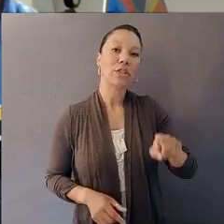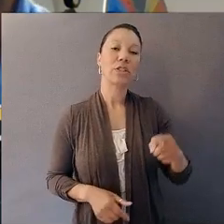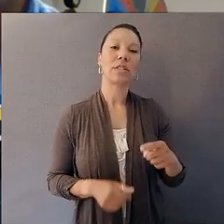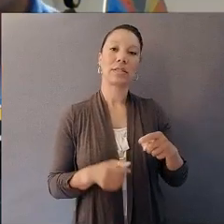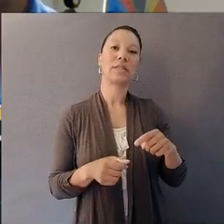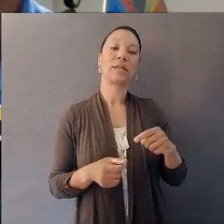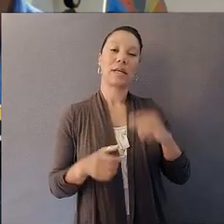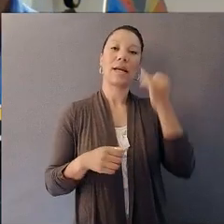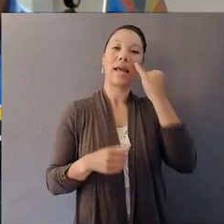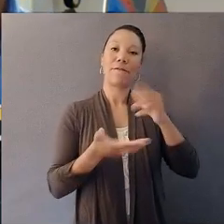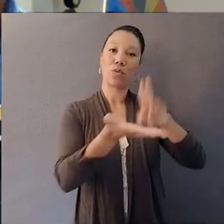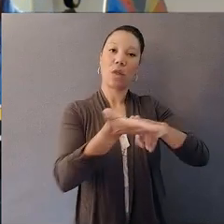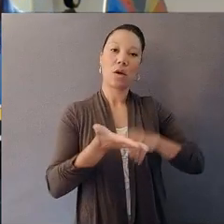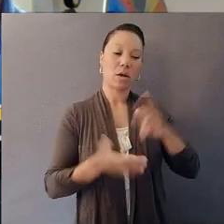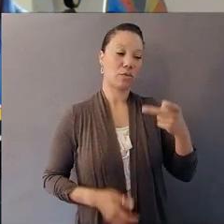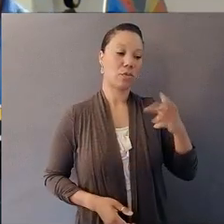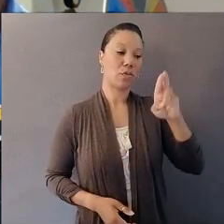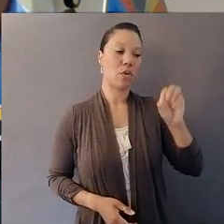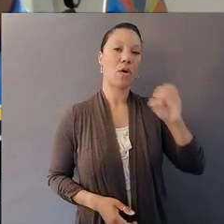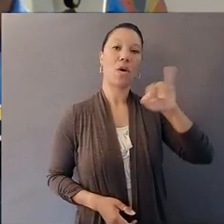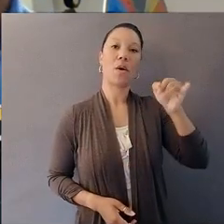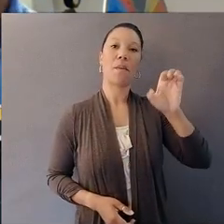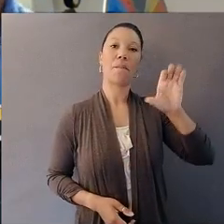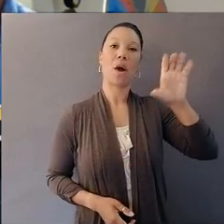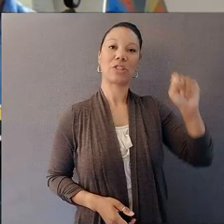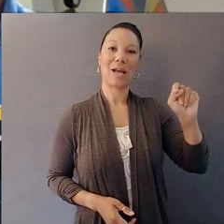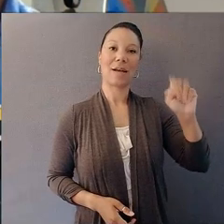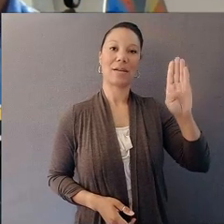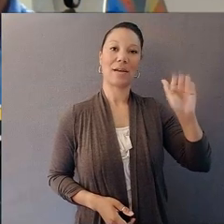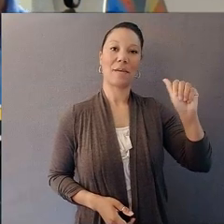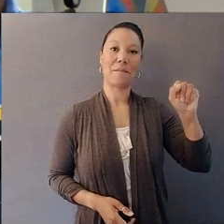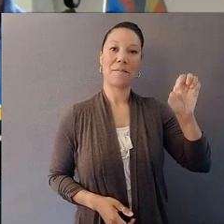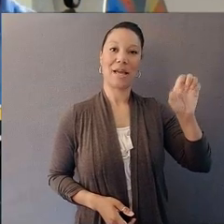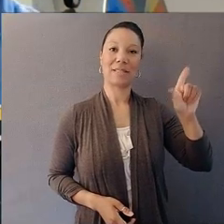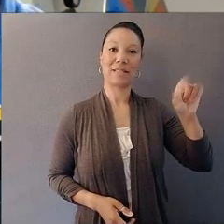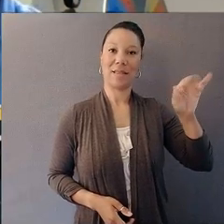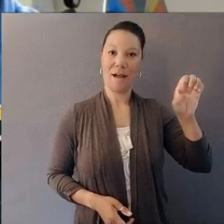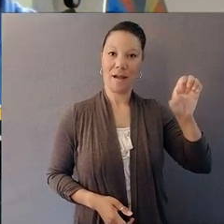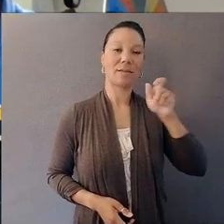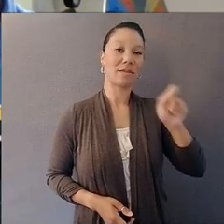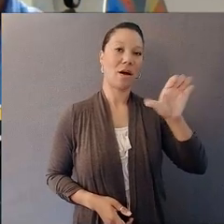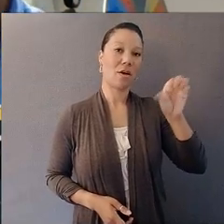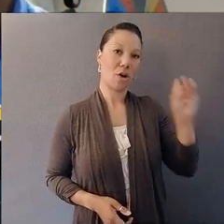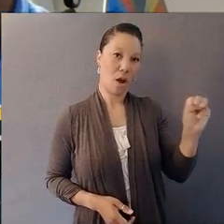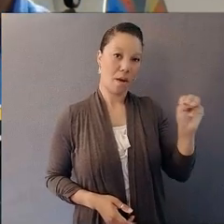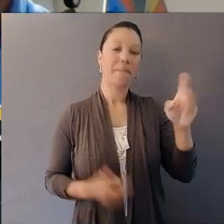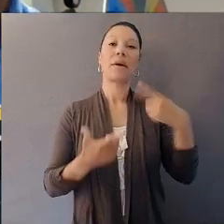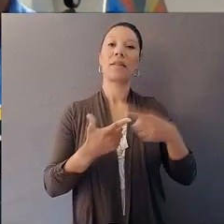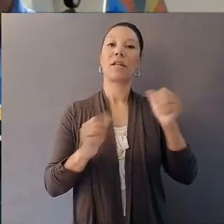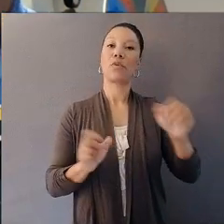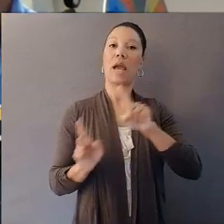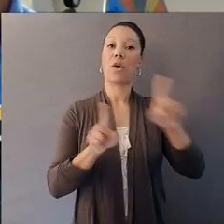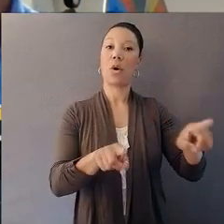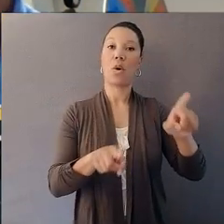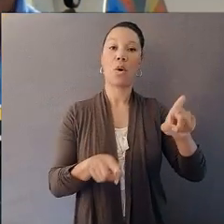the screener is completed, participants will be eligible for an appointment at the mobile testing site at Cal Expo. It